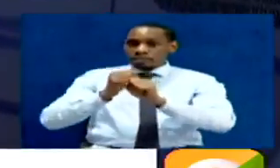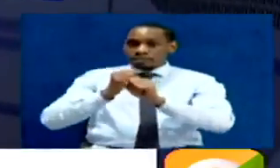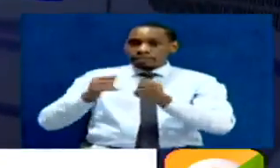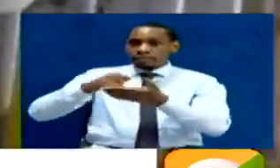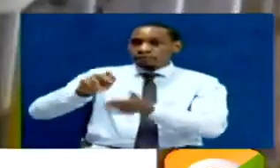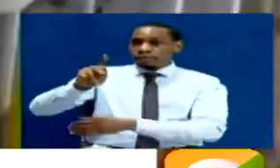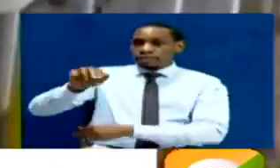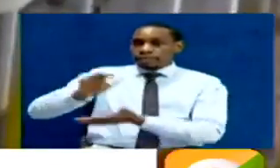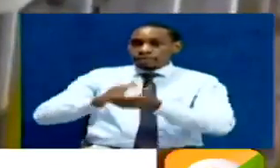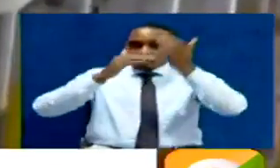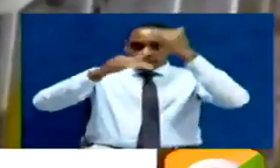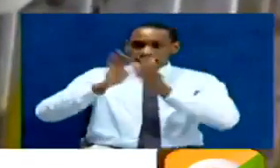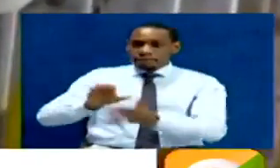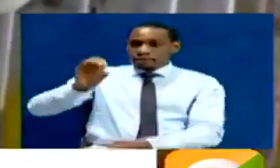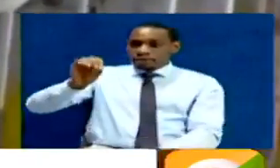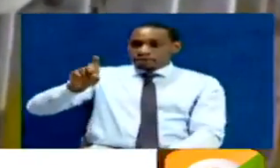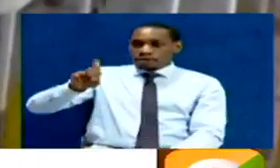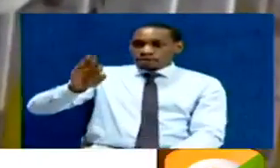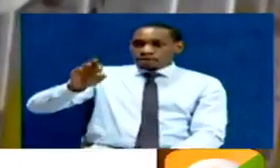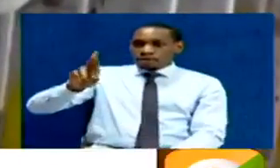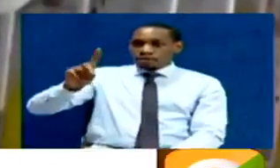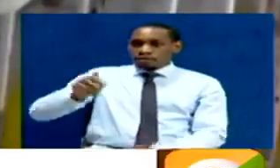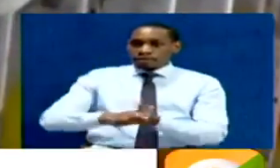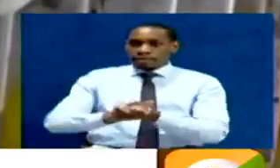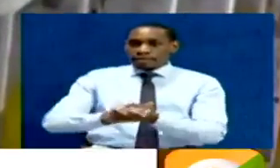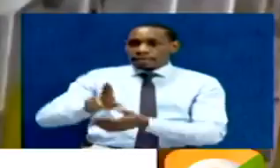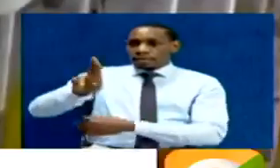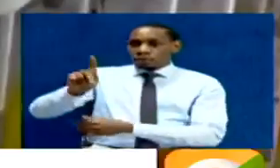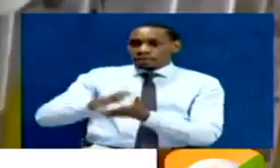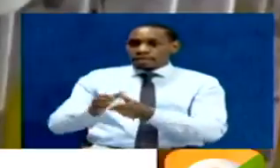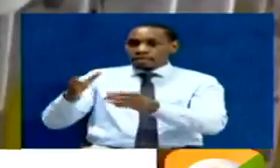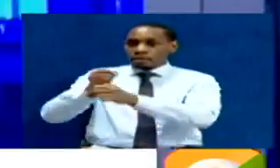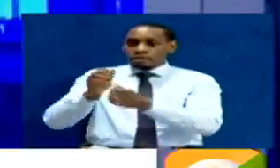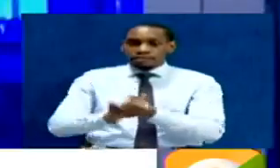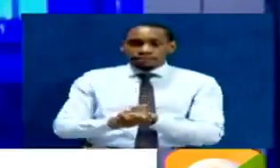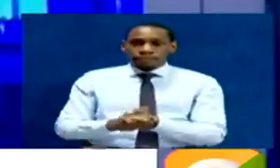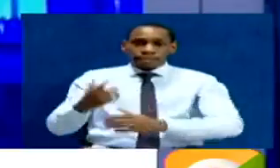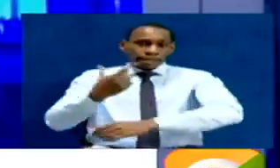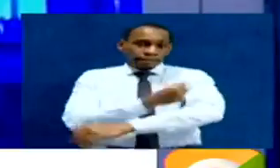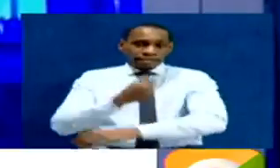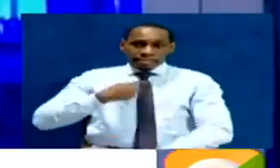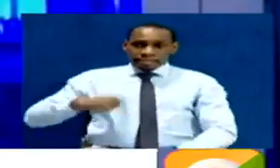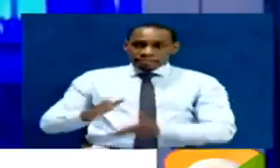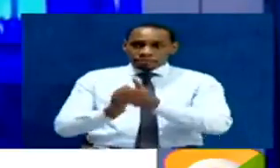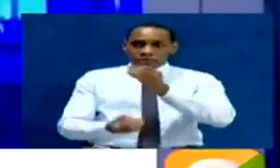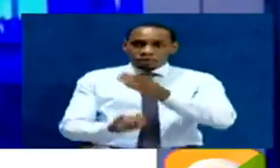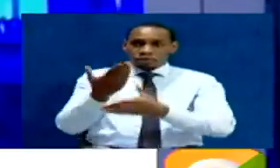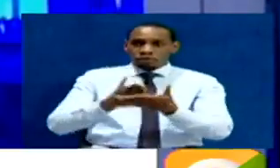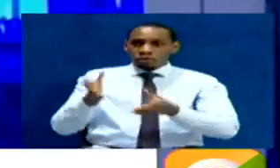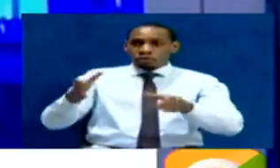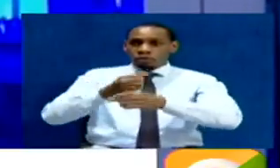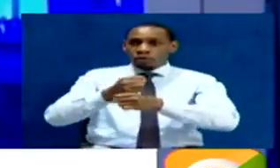between KEMRI, University of Oxford, and the Welcome Trust in the UK. A vaccine from China that is manufactured by an organization